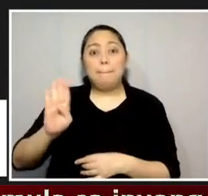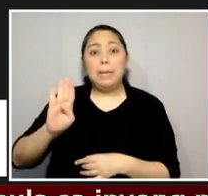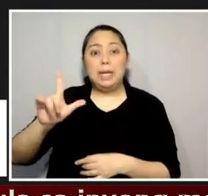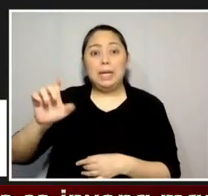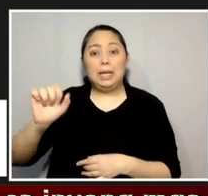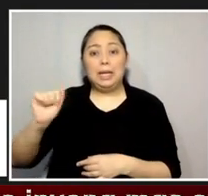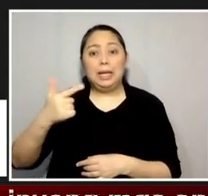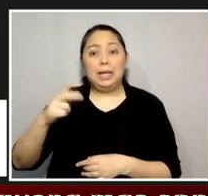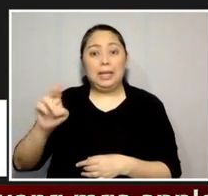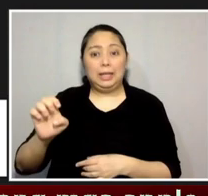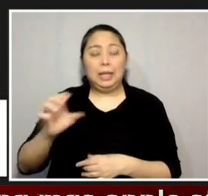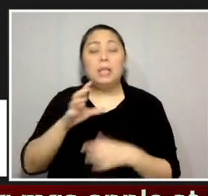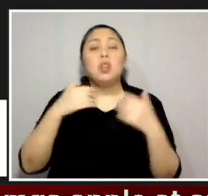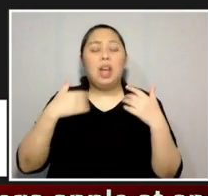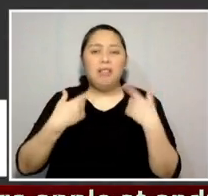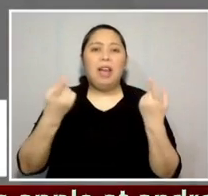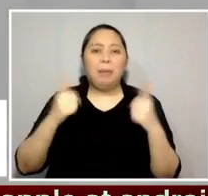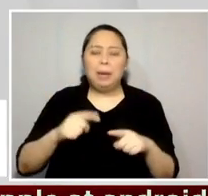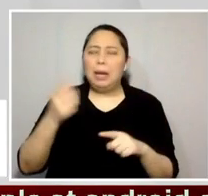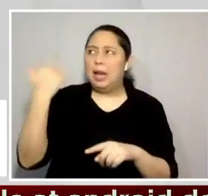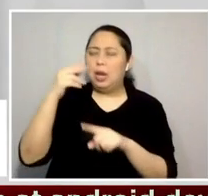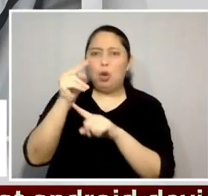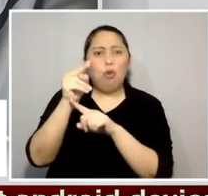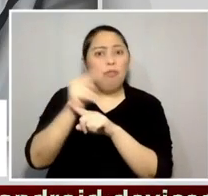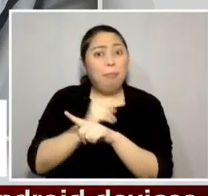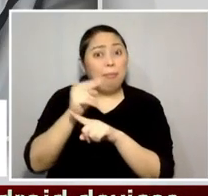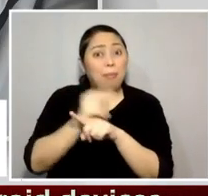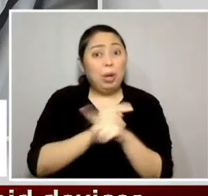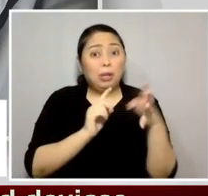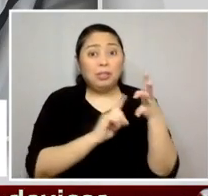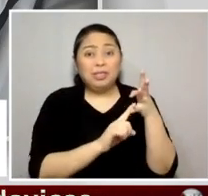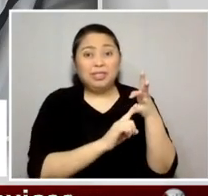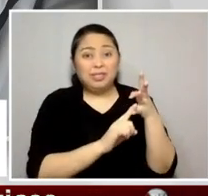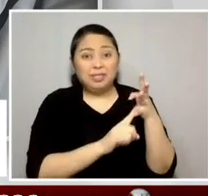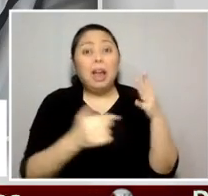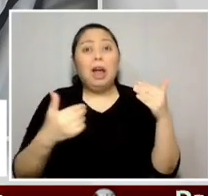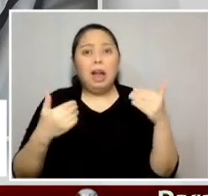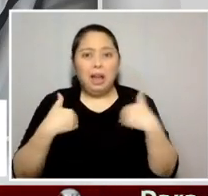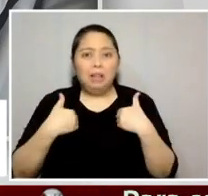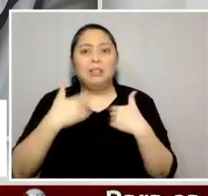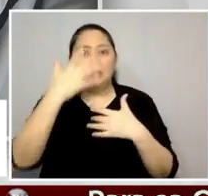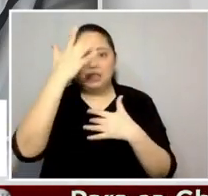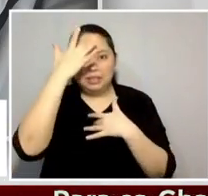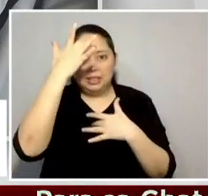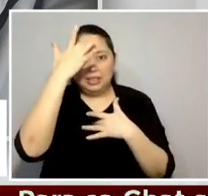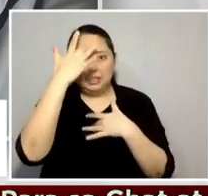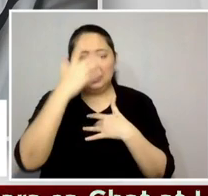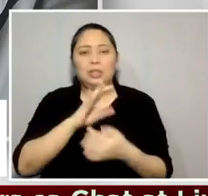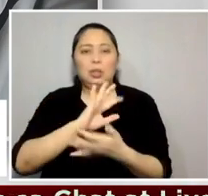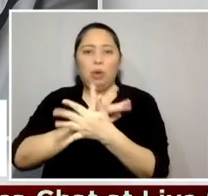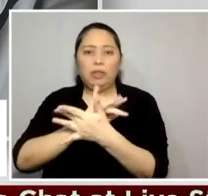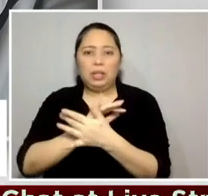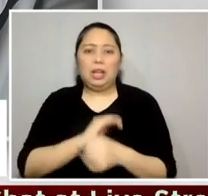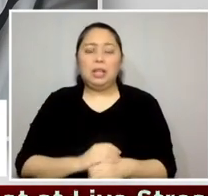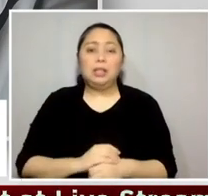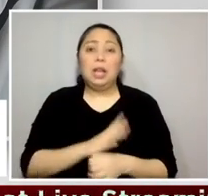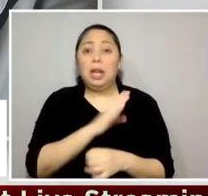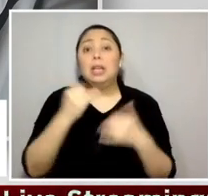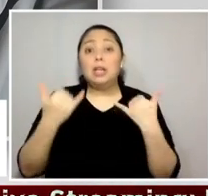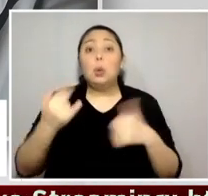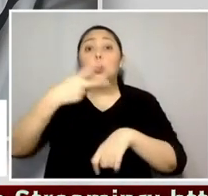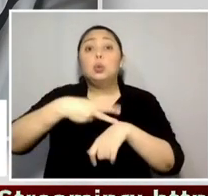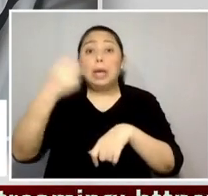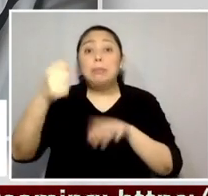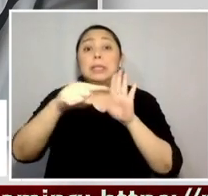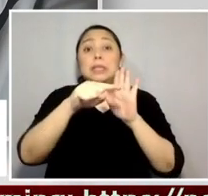sa COVID-19 noong katapusan ng Nobyembre. Nakadalawang negative result na siya, kaya muling nakabalik sa training at nakalaro